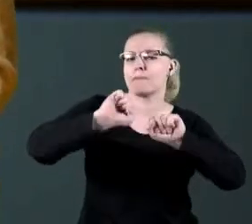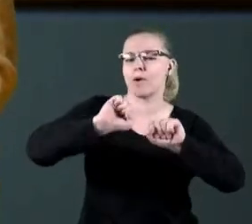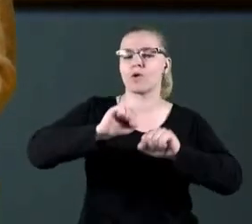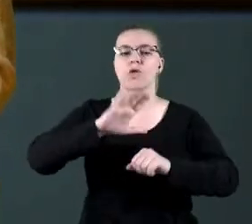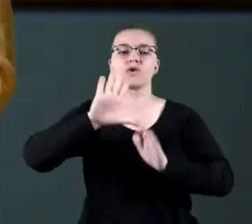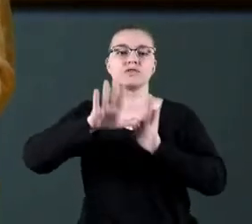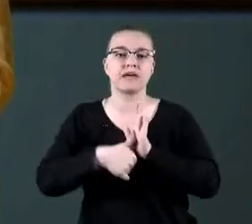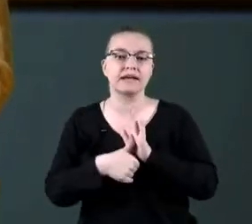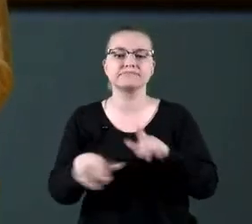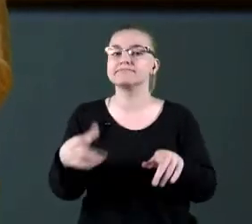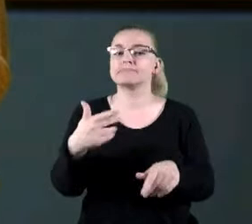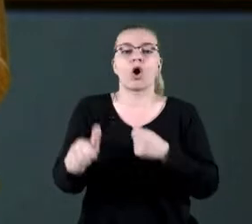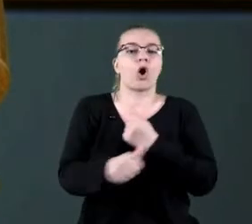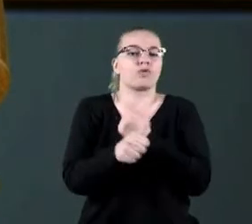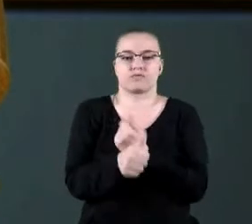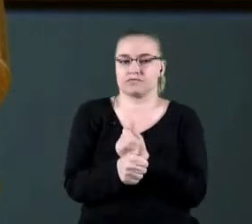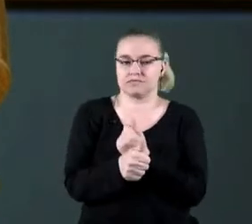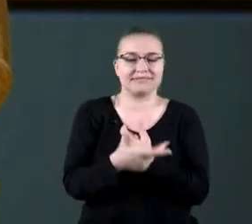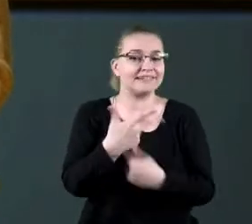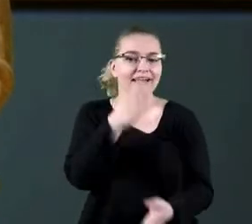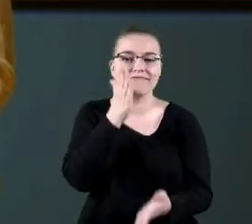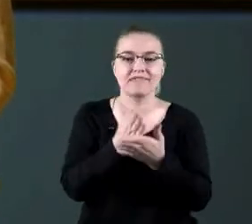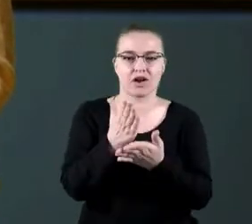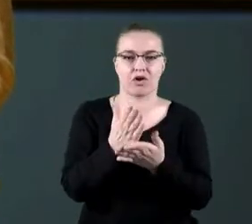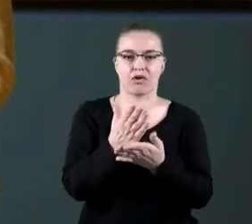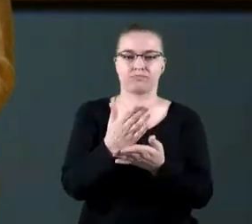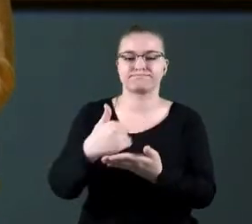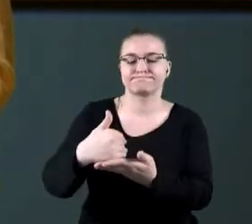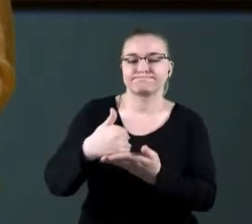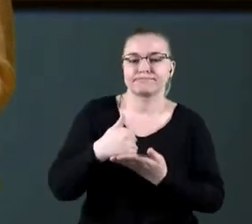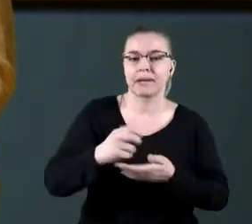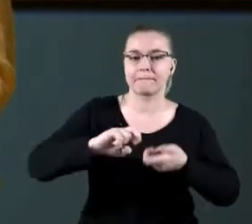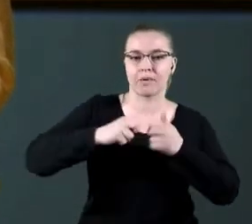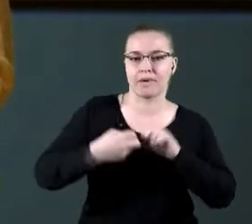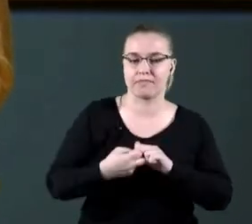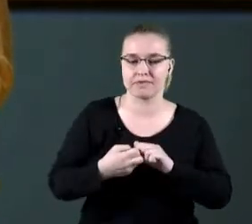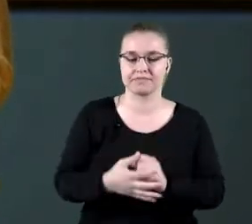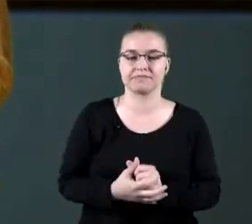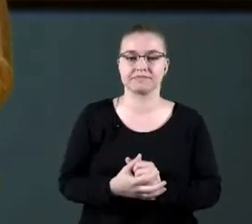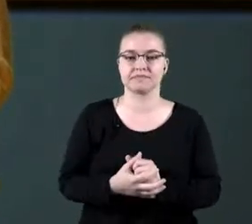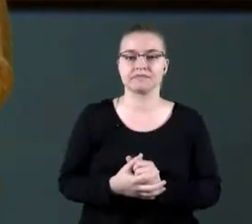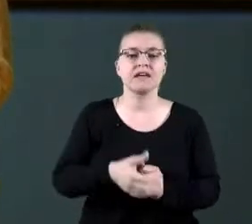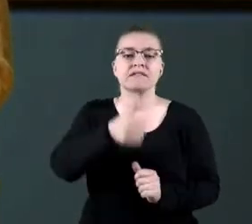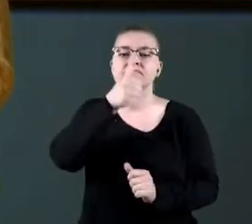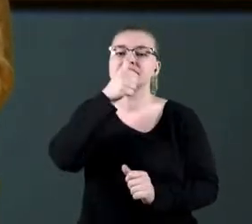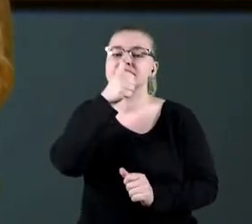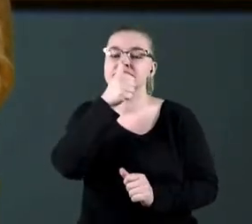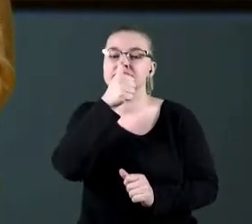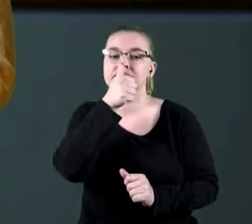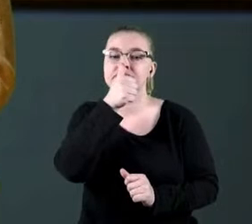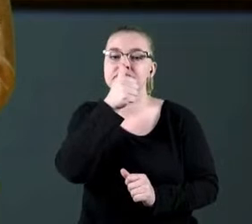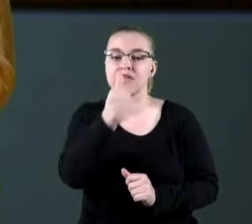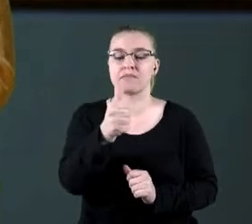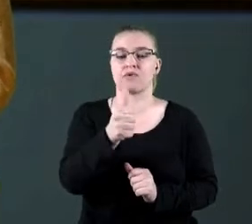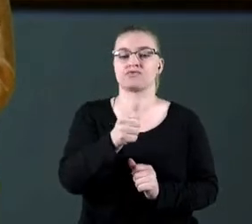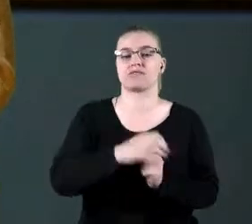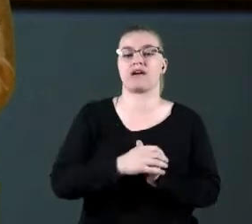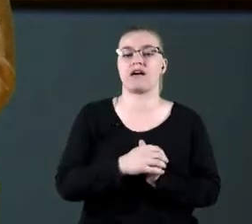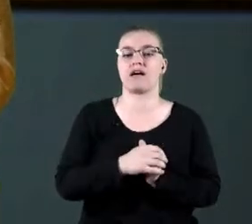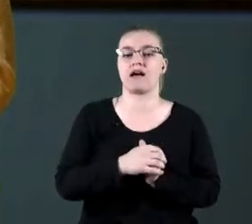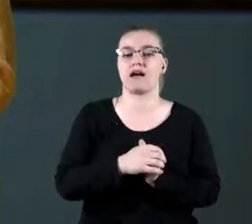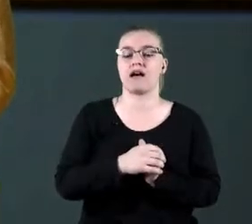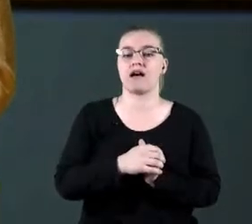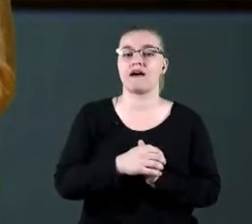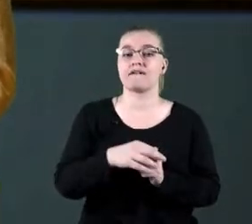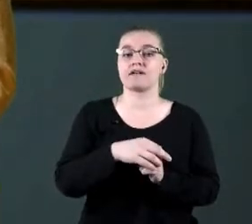withstand adversity, but without really changing the underlying conditions that created such adverse situation in the